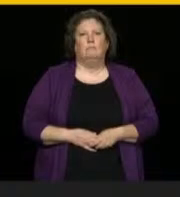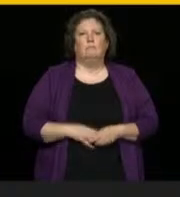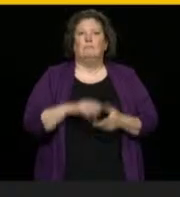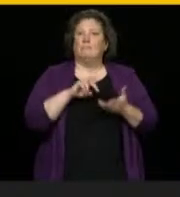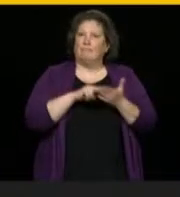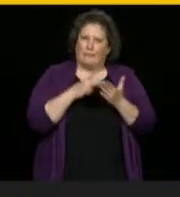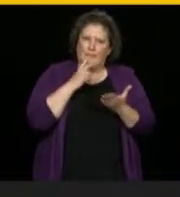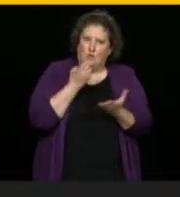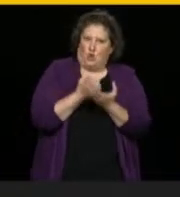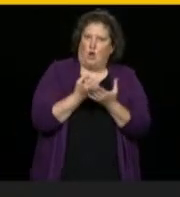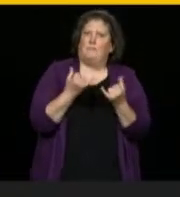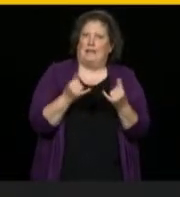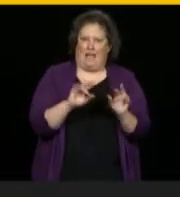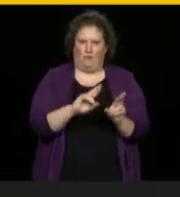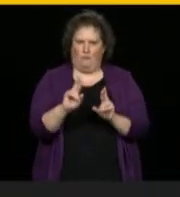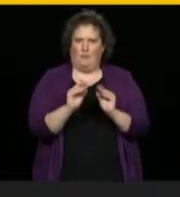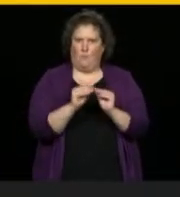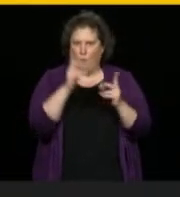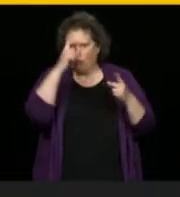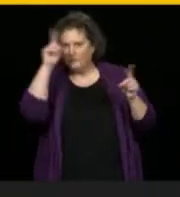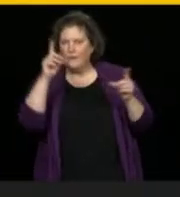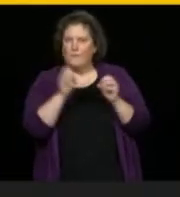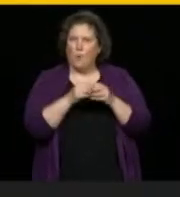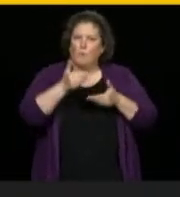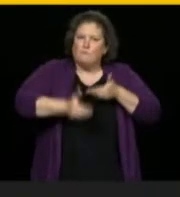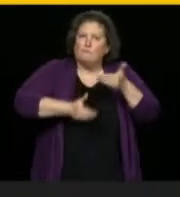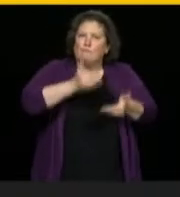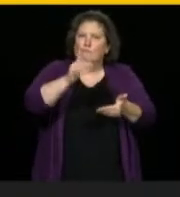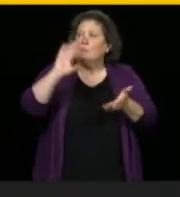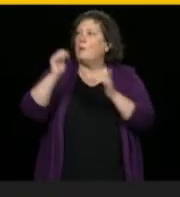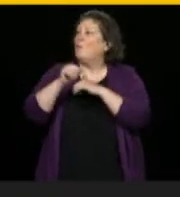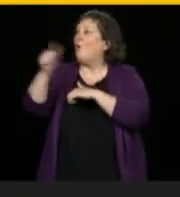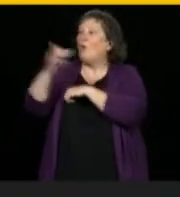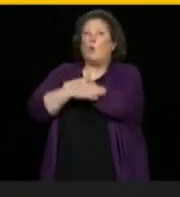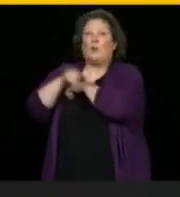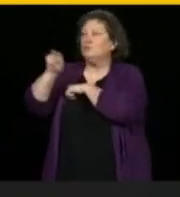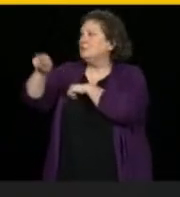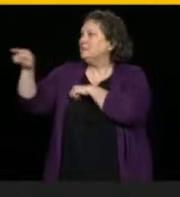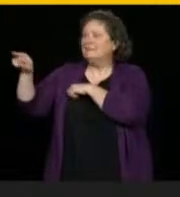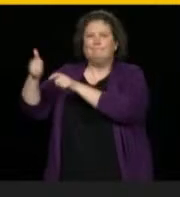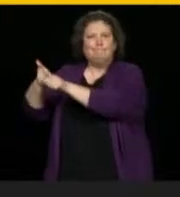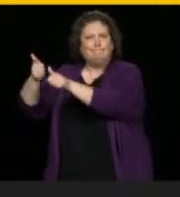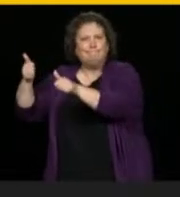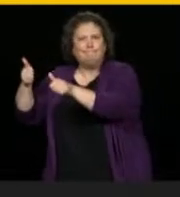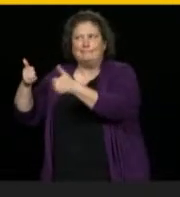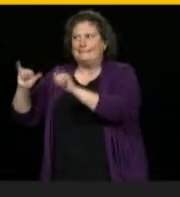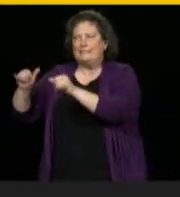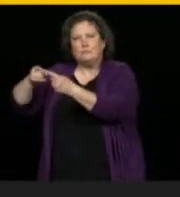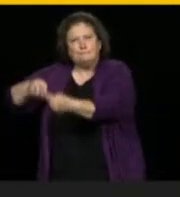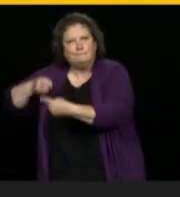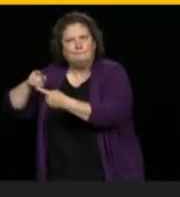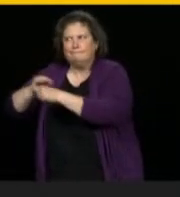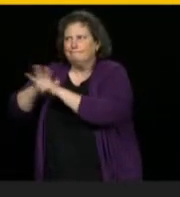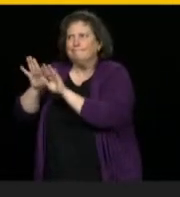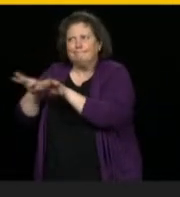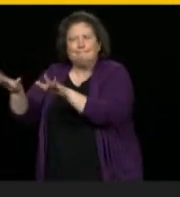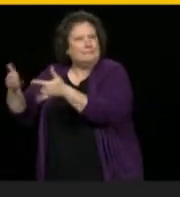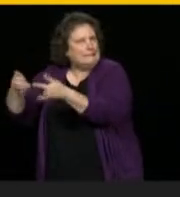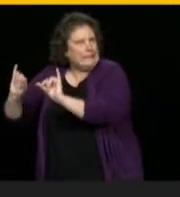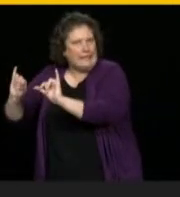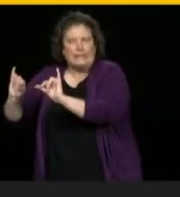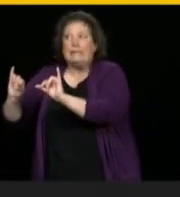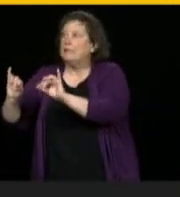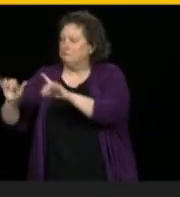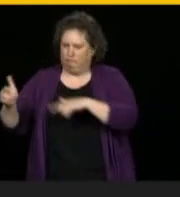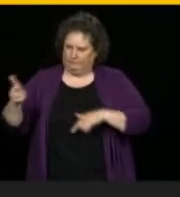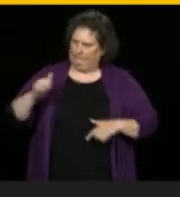others who are still struggling actively with this virus. We are doing the right thing